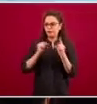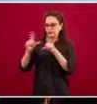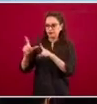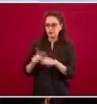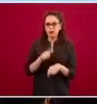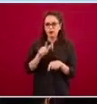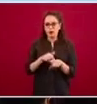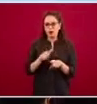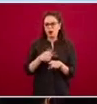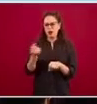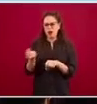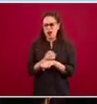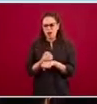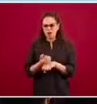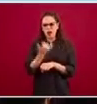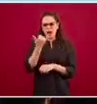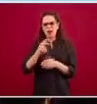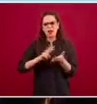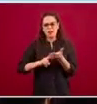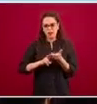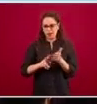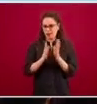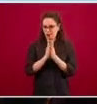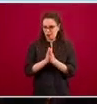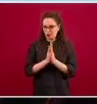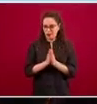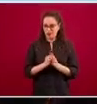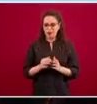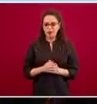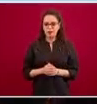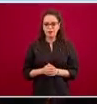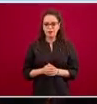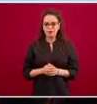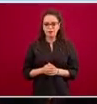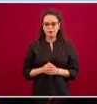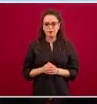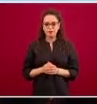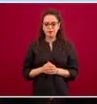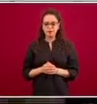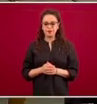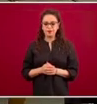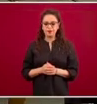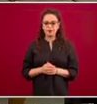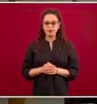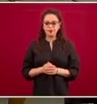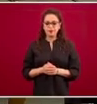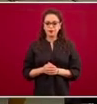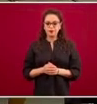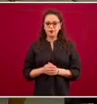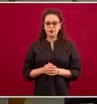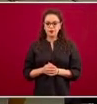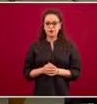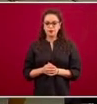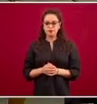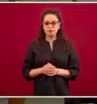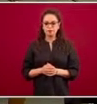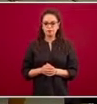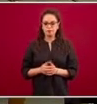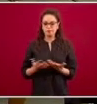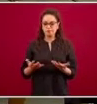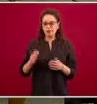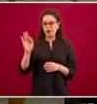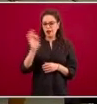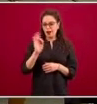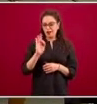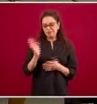see doesn't exist. But that is not the case. And in Mexico, we are recognizing, because that is how reality works and that is how